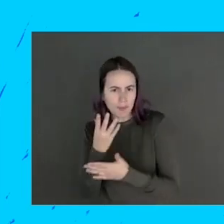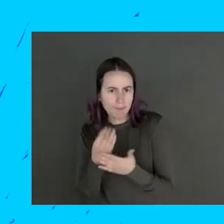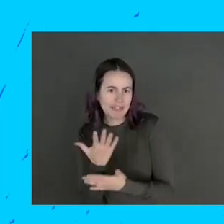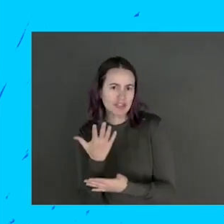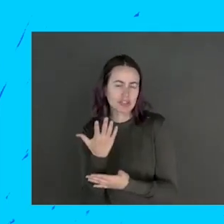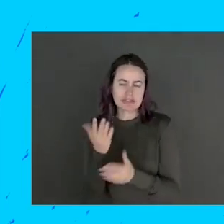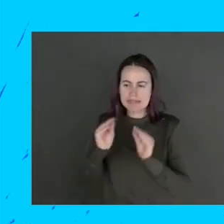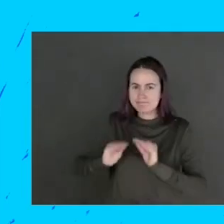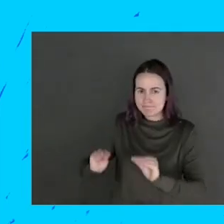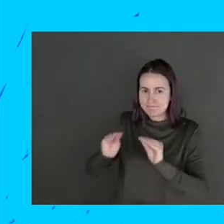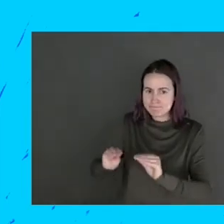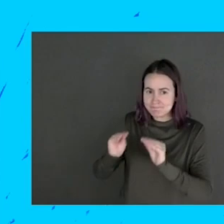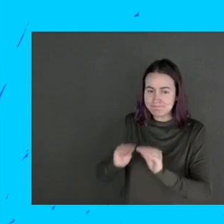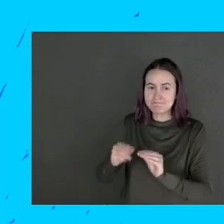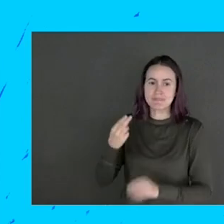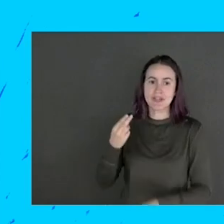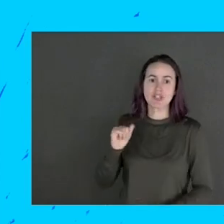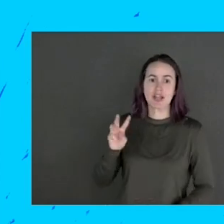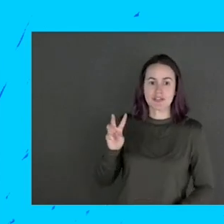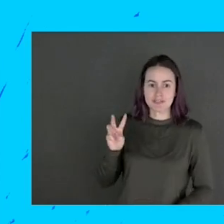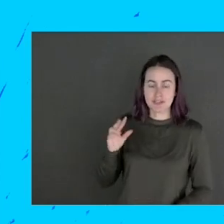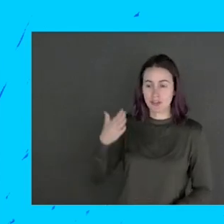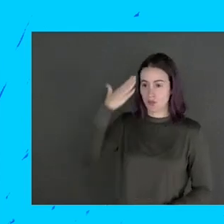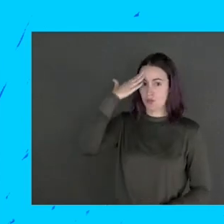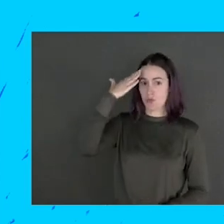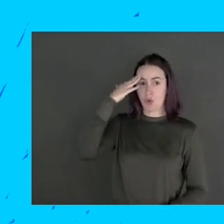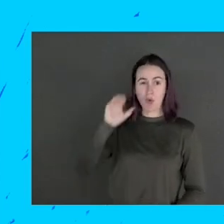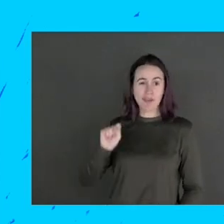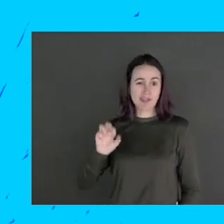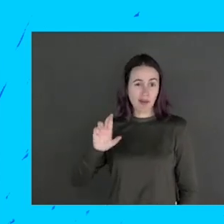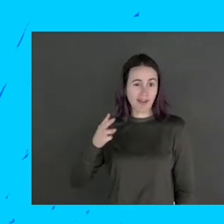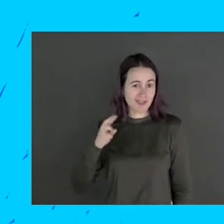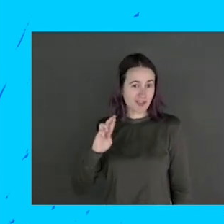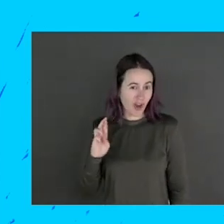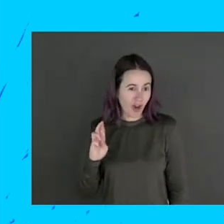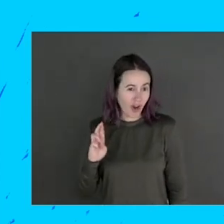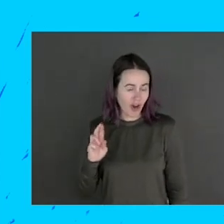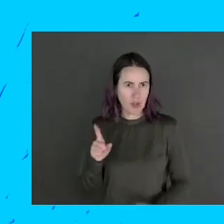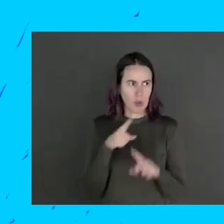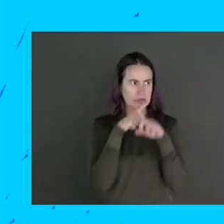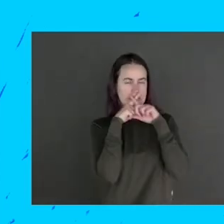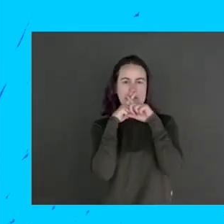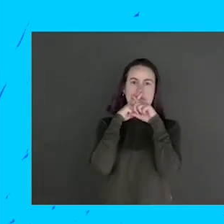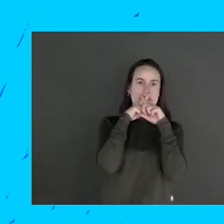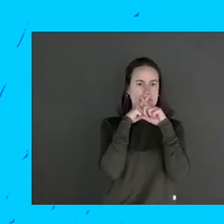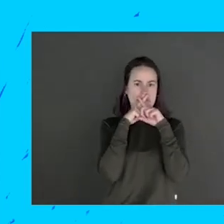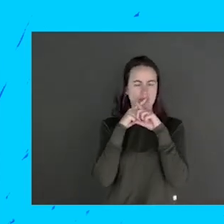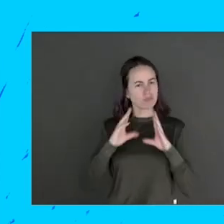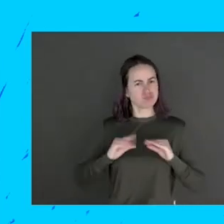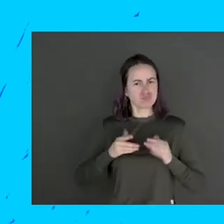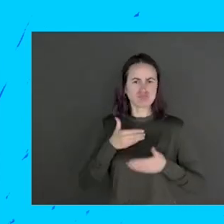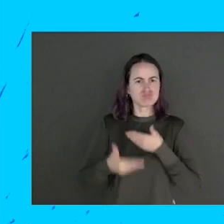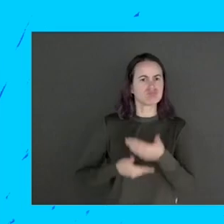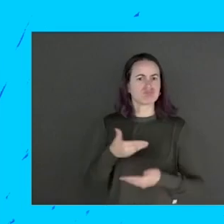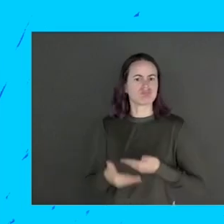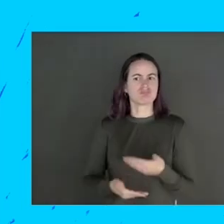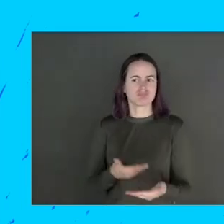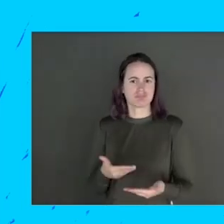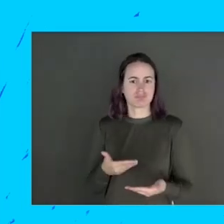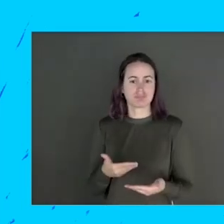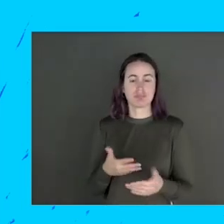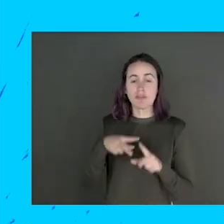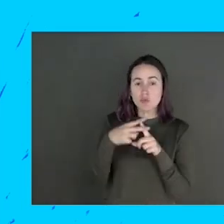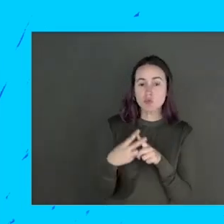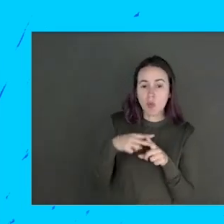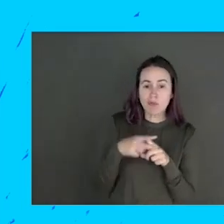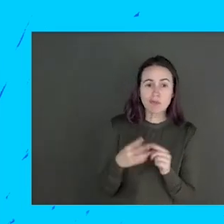HIV and sexuality, that they know about sexual and reproductive health, and that they're well hooked in so they can refer